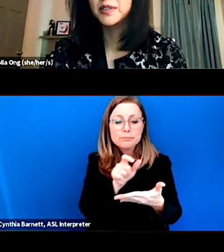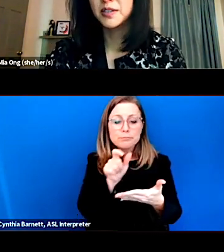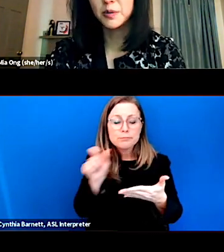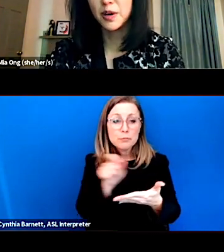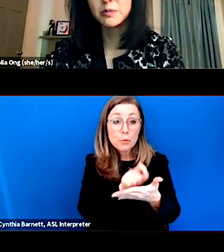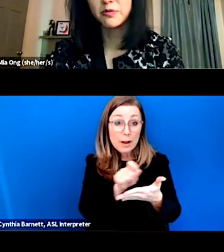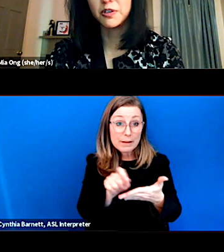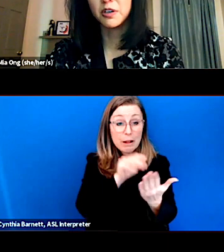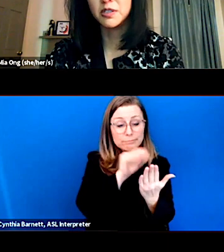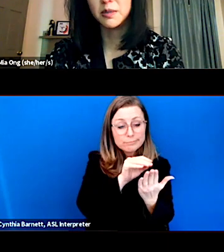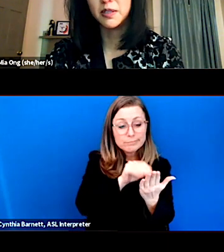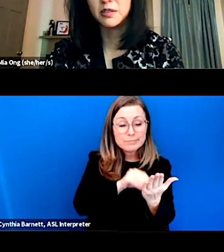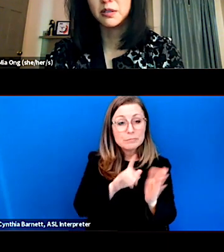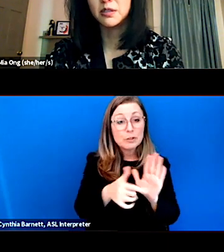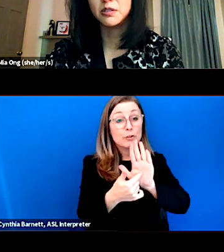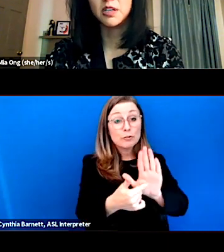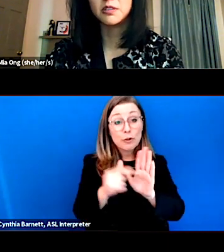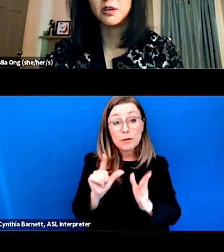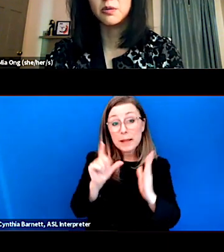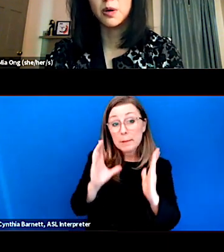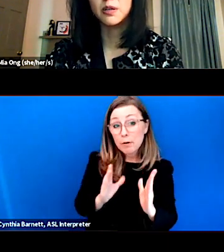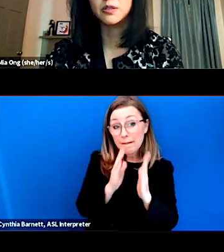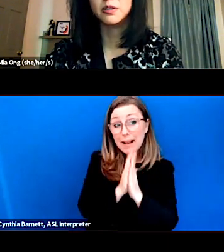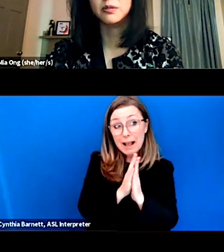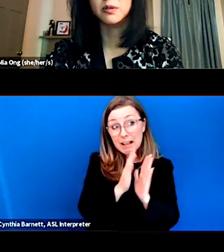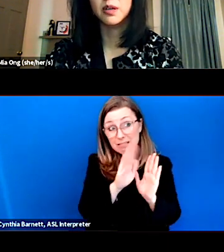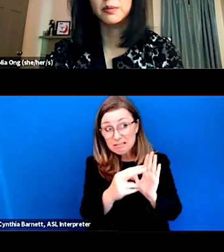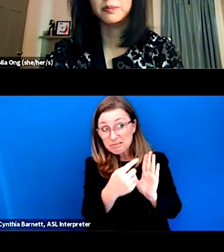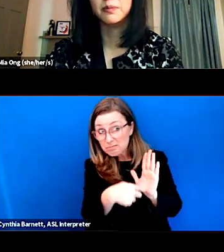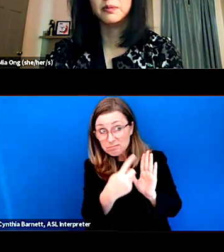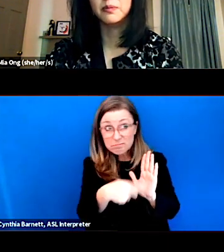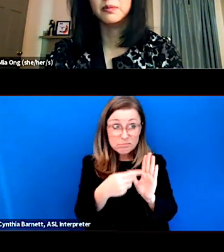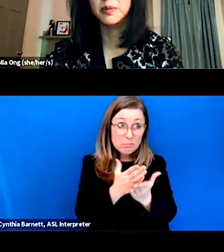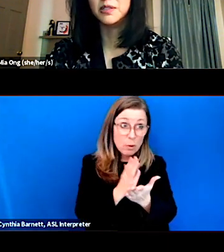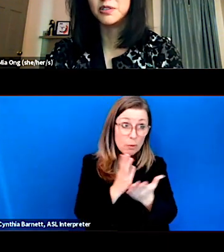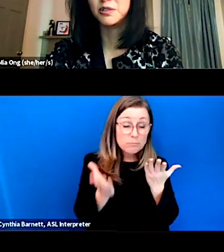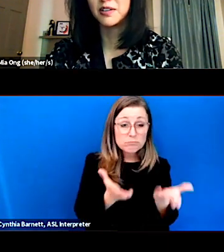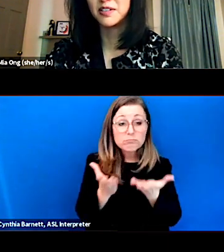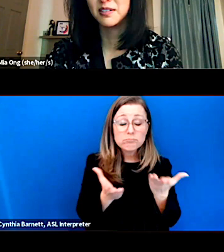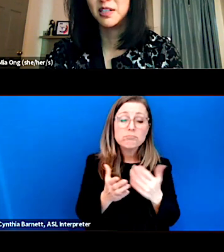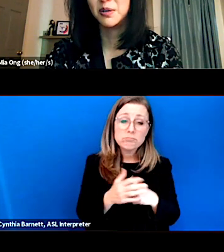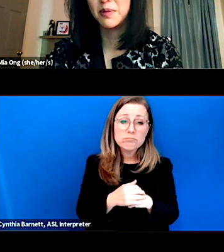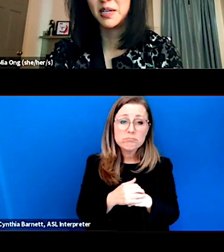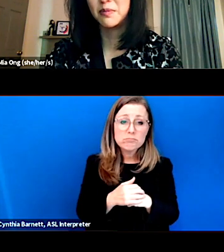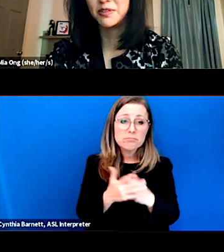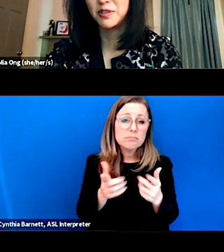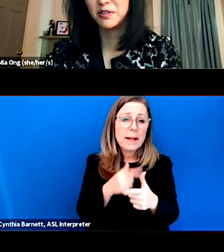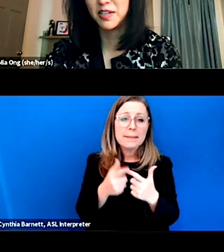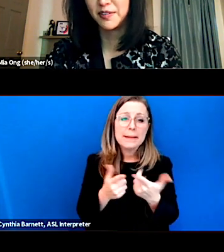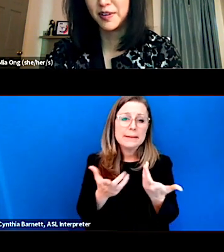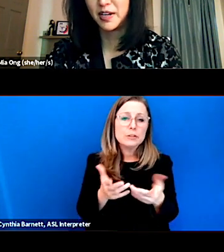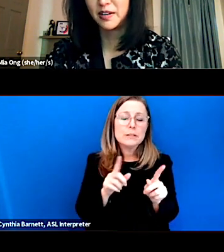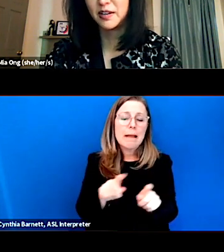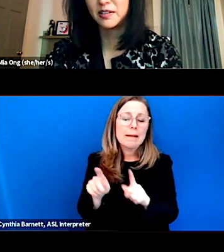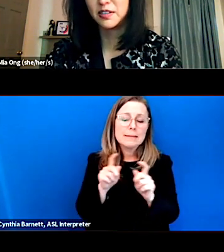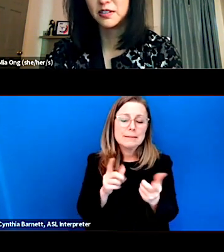But you can test the waters before you go deep into it, because you just don't want to be distressed, many months or years down